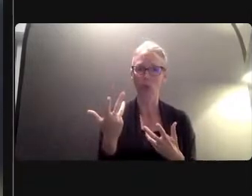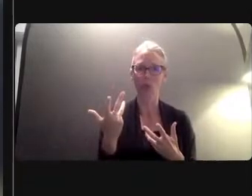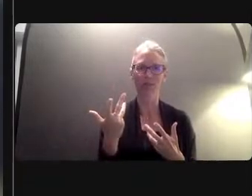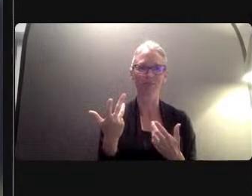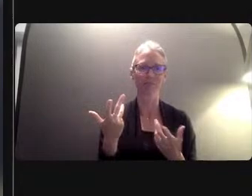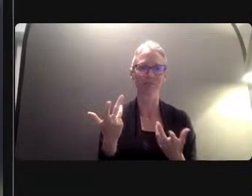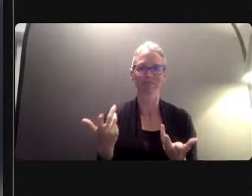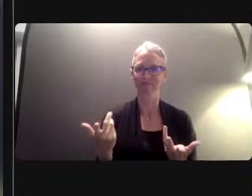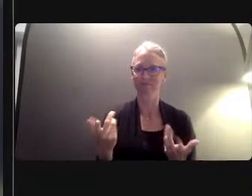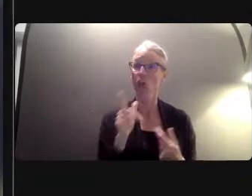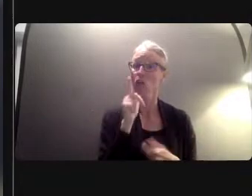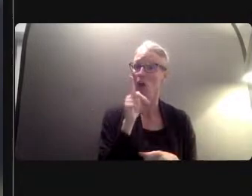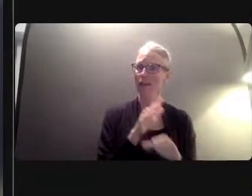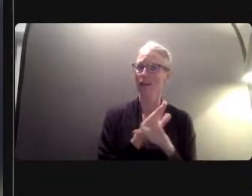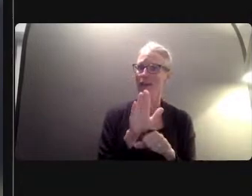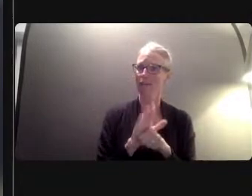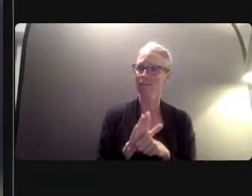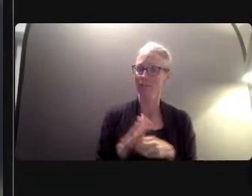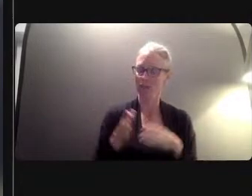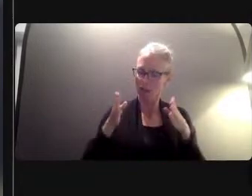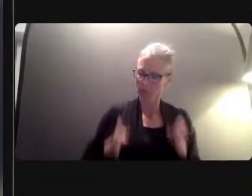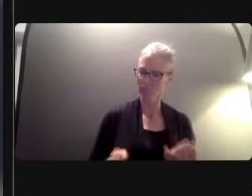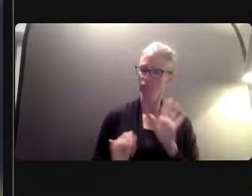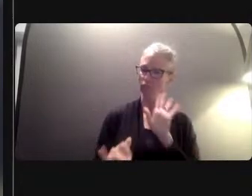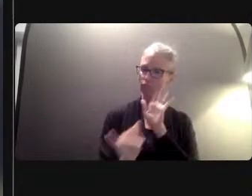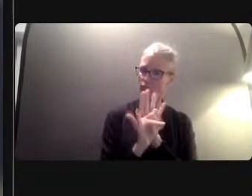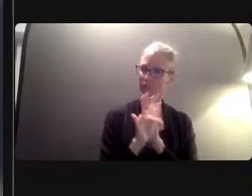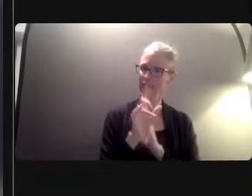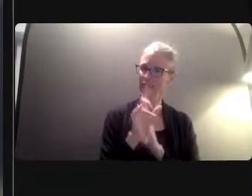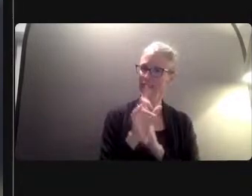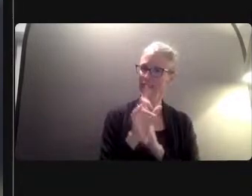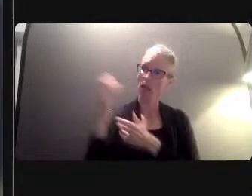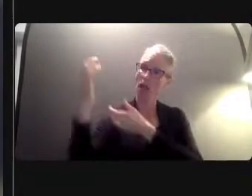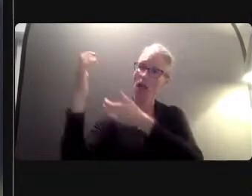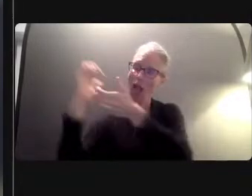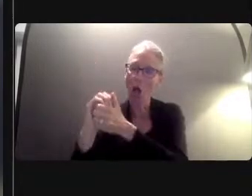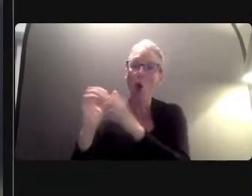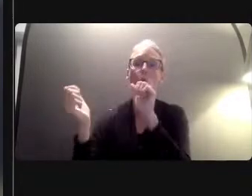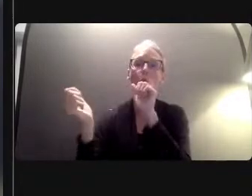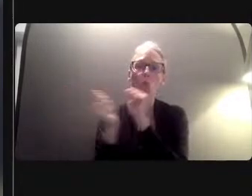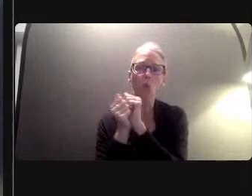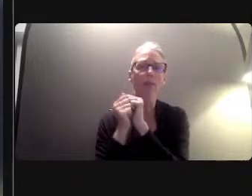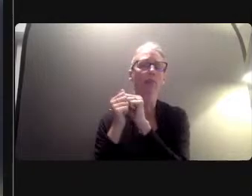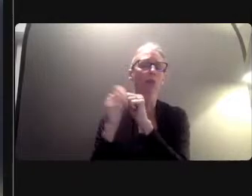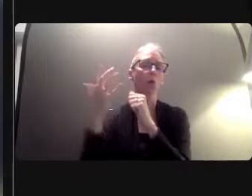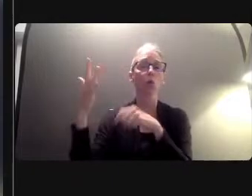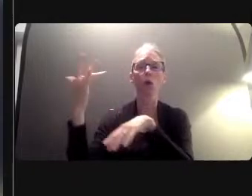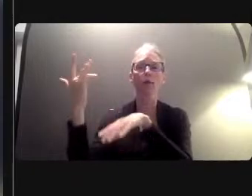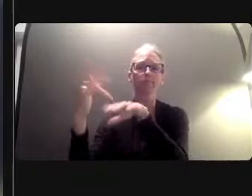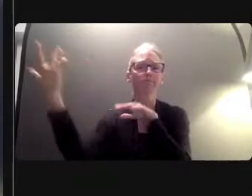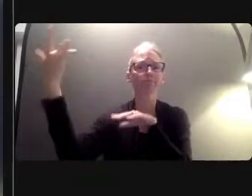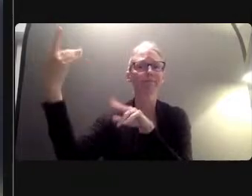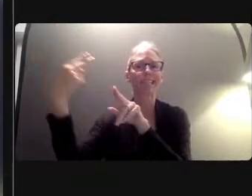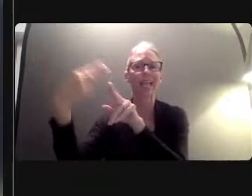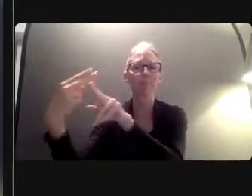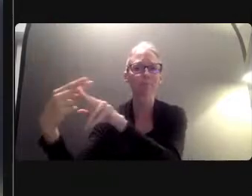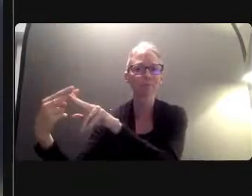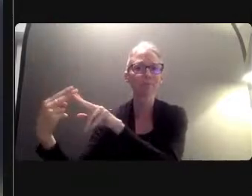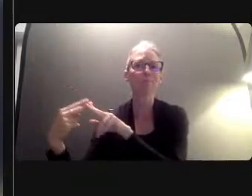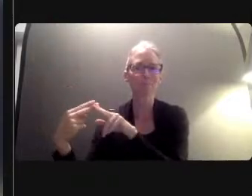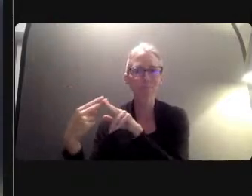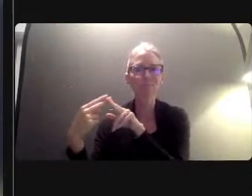with those sort of high-end brands that I guess typically come to mind when we think about trails and